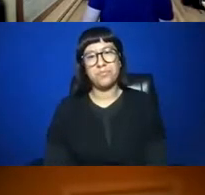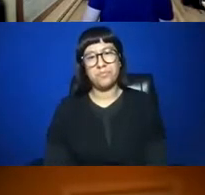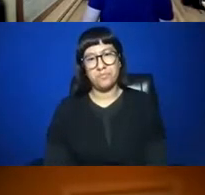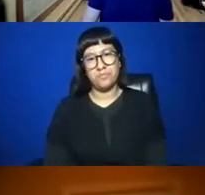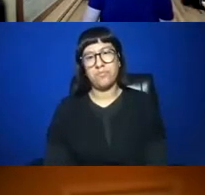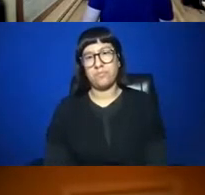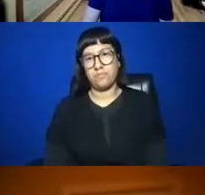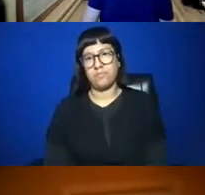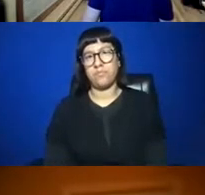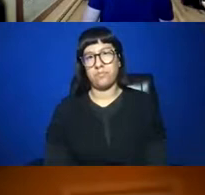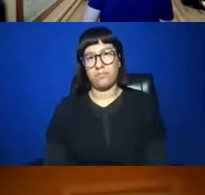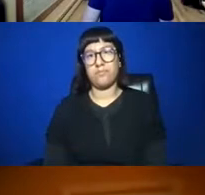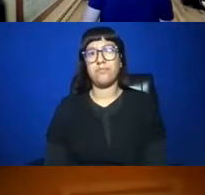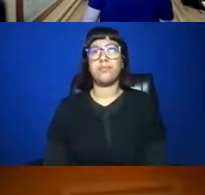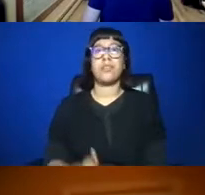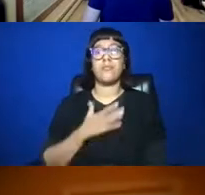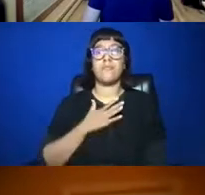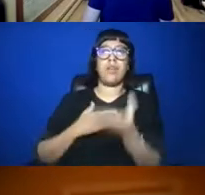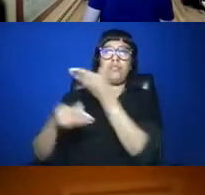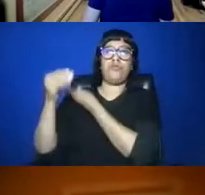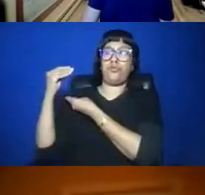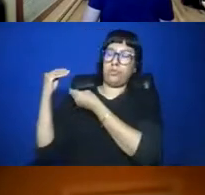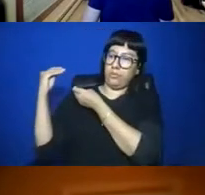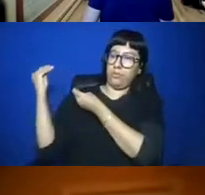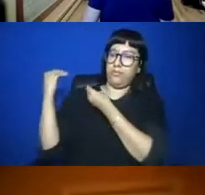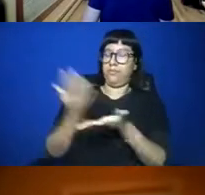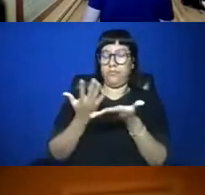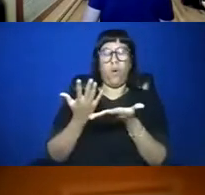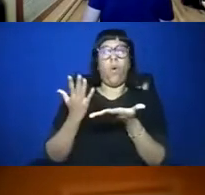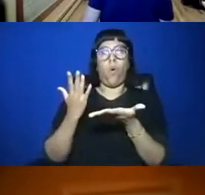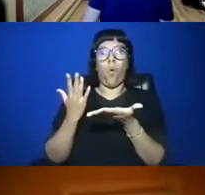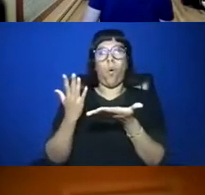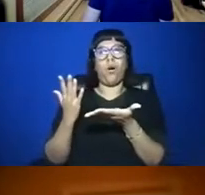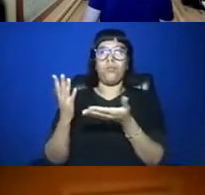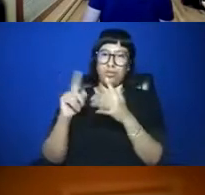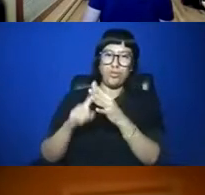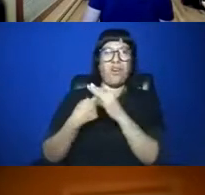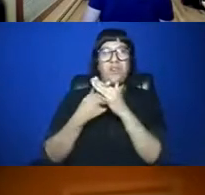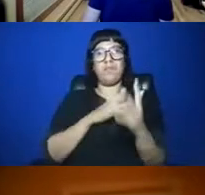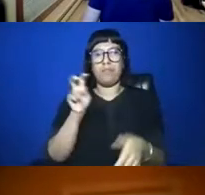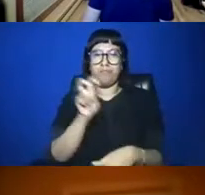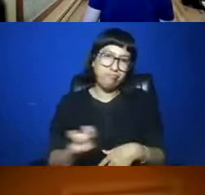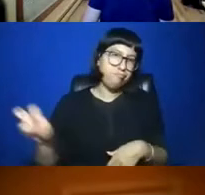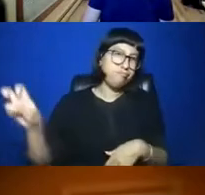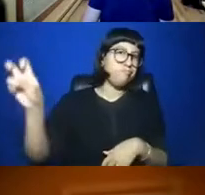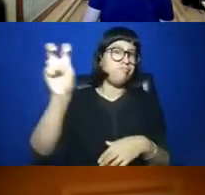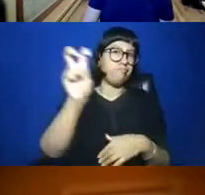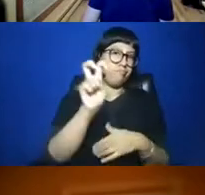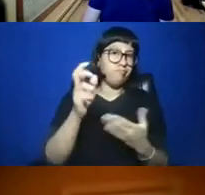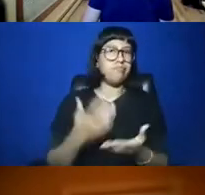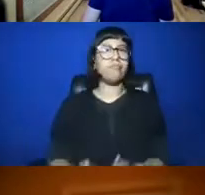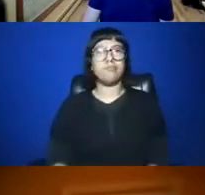that has shaped my pathways. Also, with what Sai said at the end, is